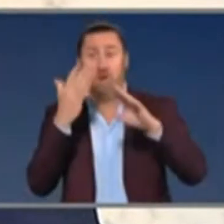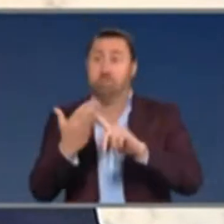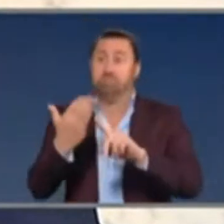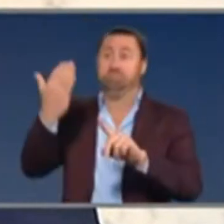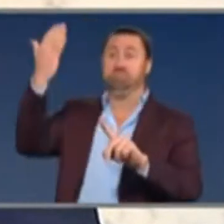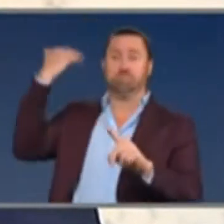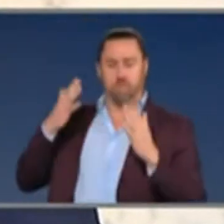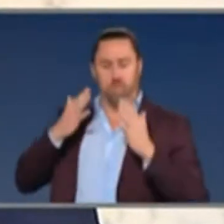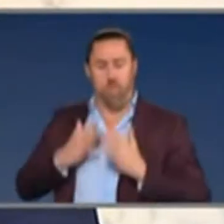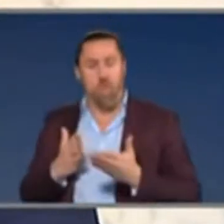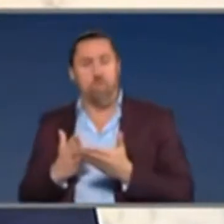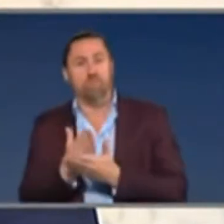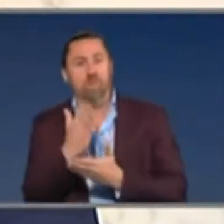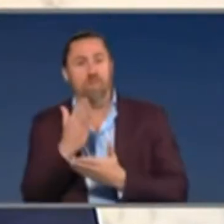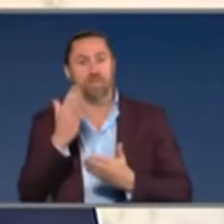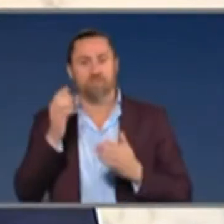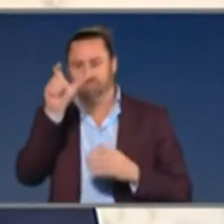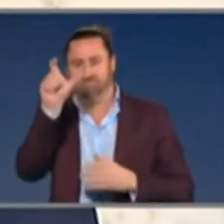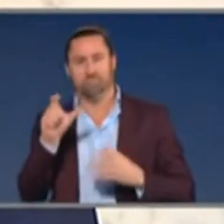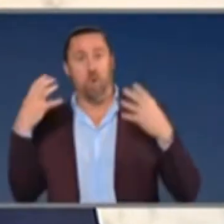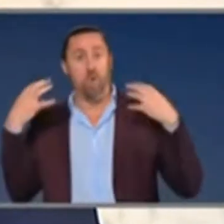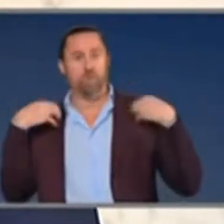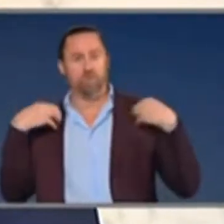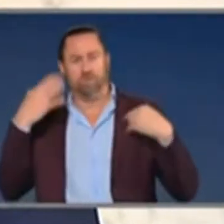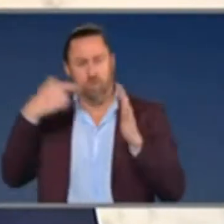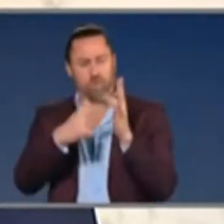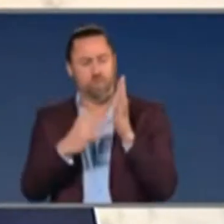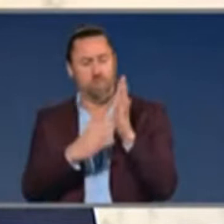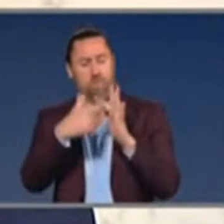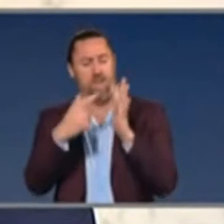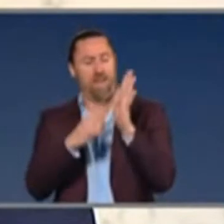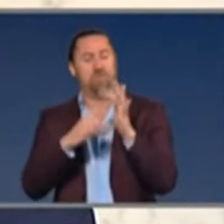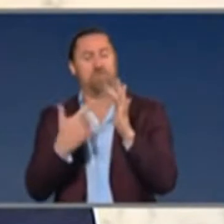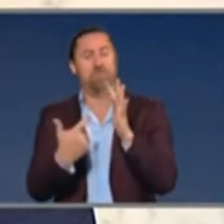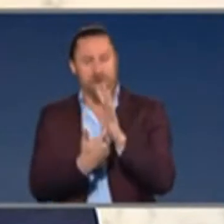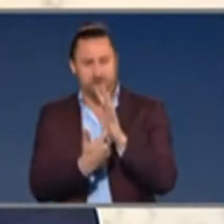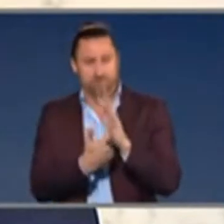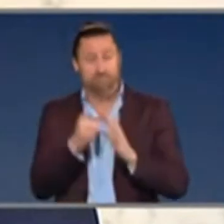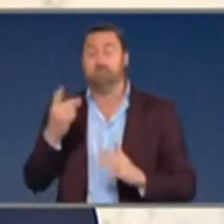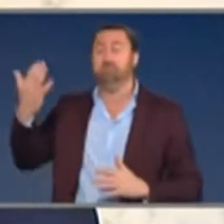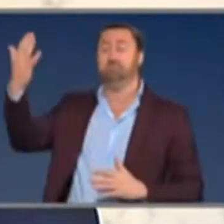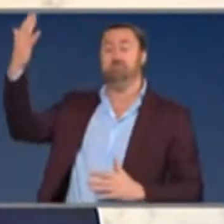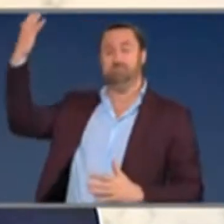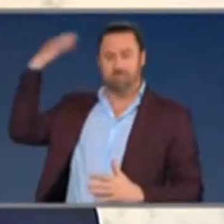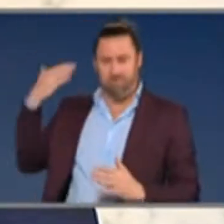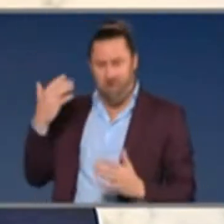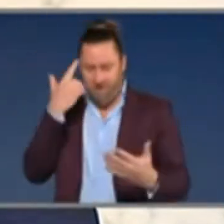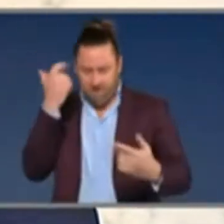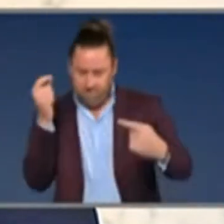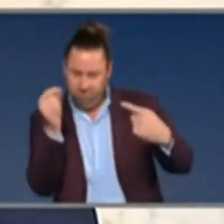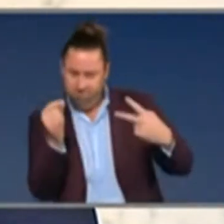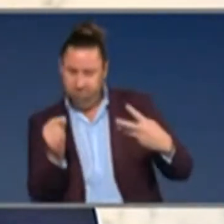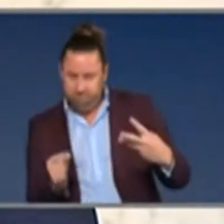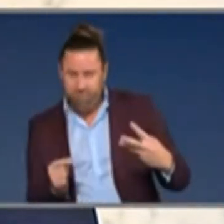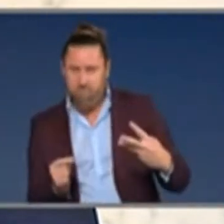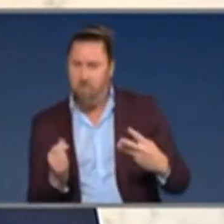Human Rights Commissioner of the day, Tom Calma. Tom put forward a series of propositions, and the first signing of a closing